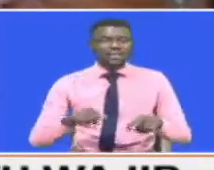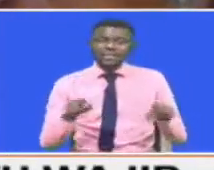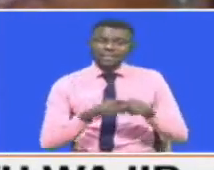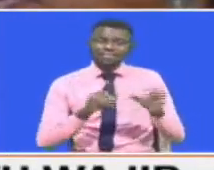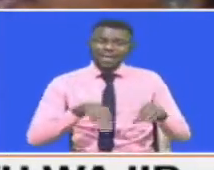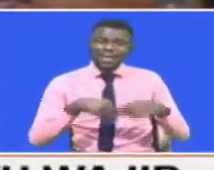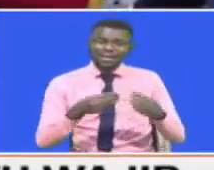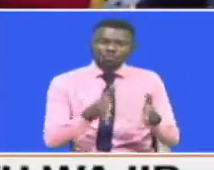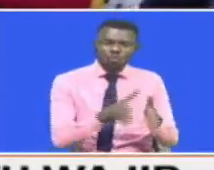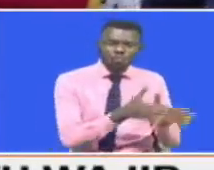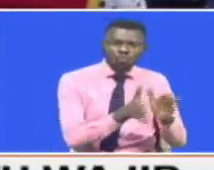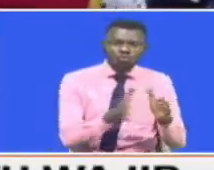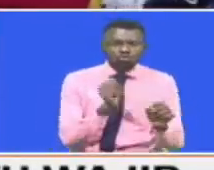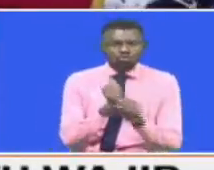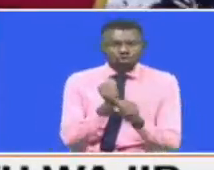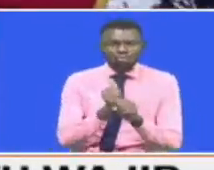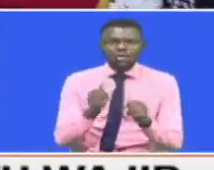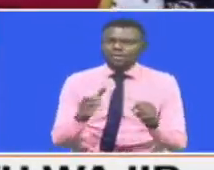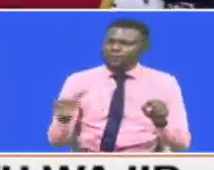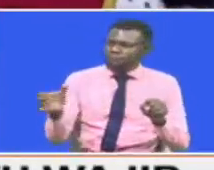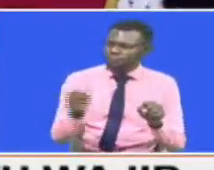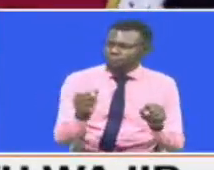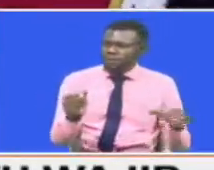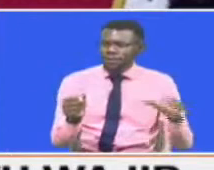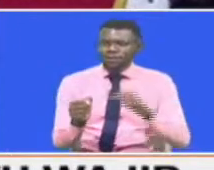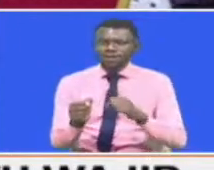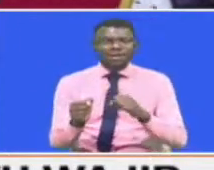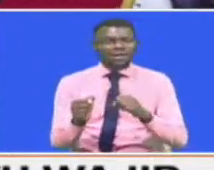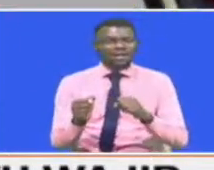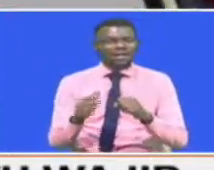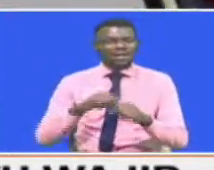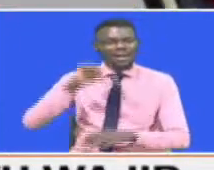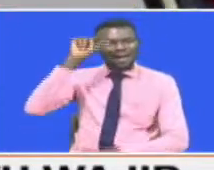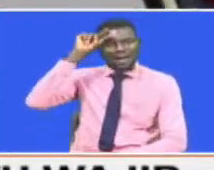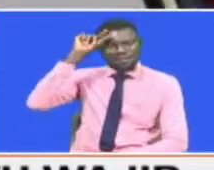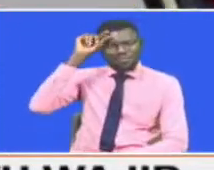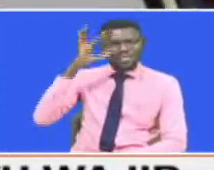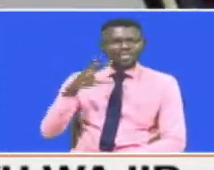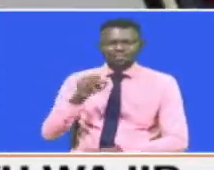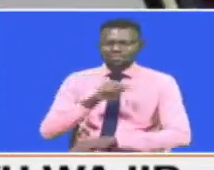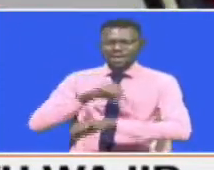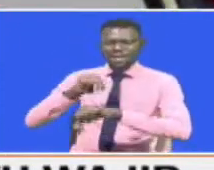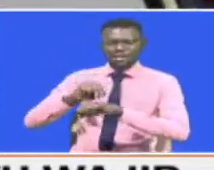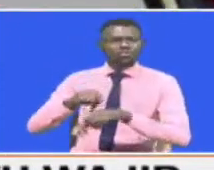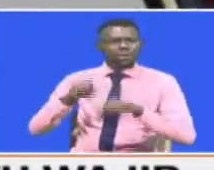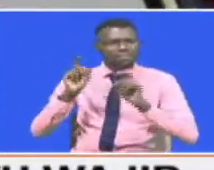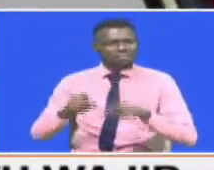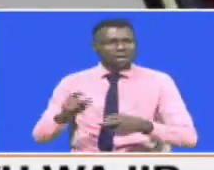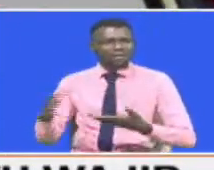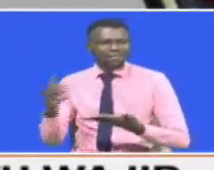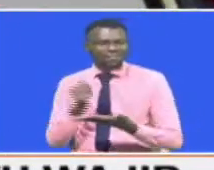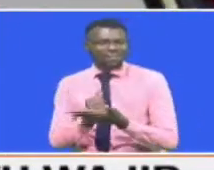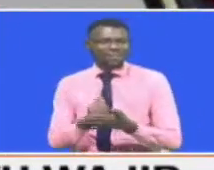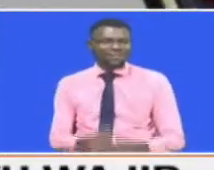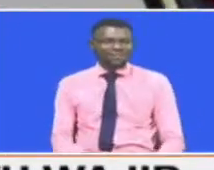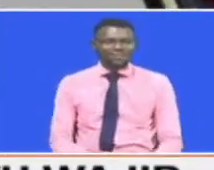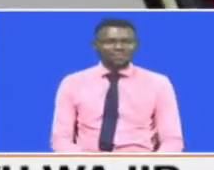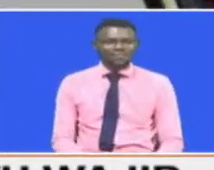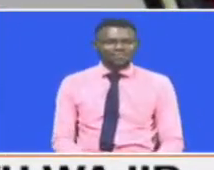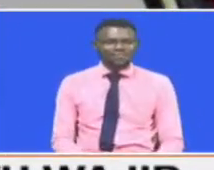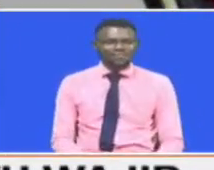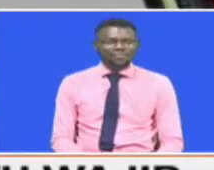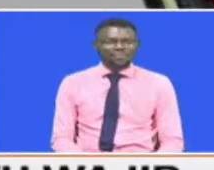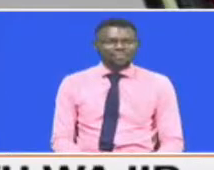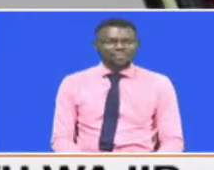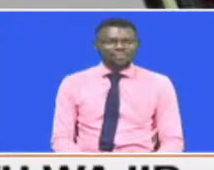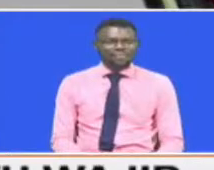za ajira hapa nchini kumradhi chini ya serikali ya kitaifa. We mainstream